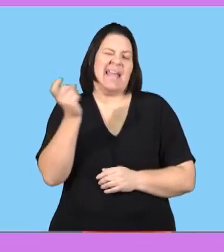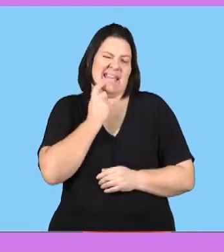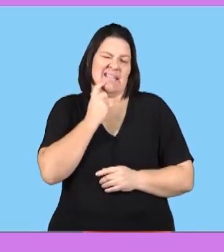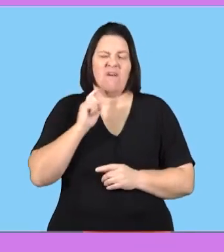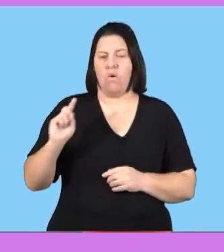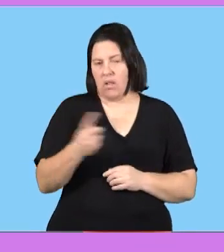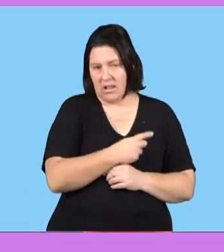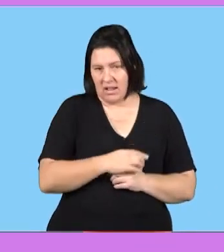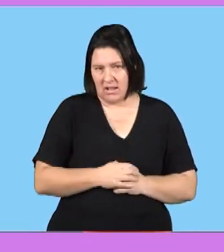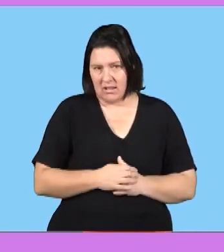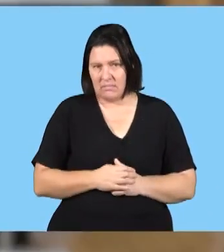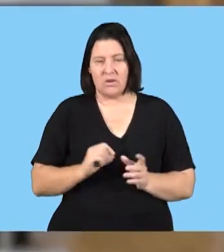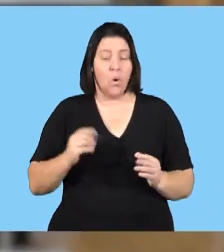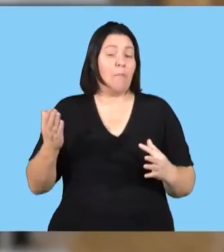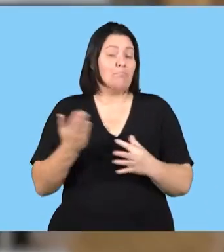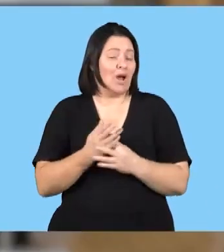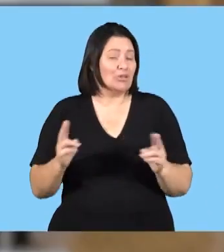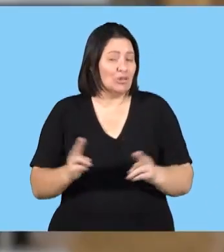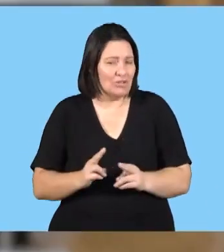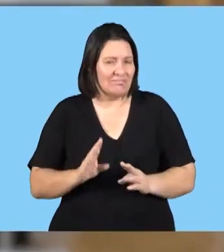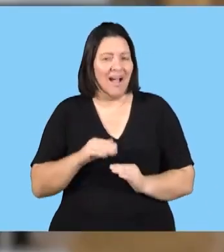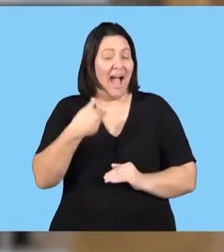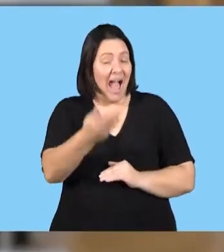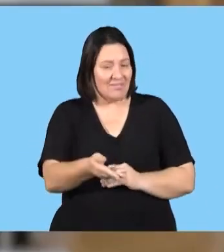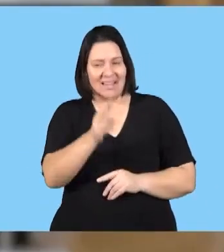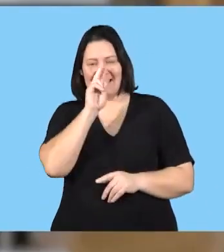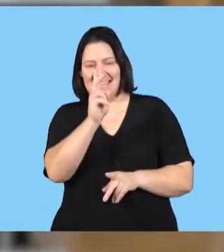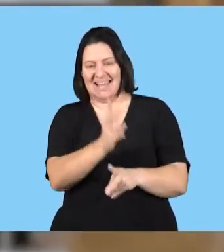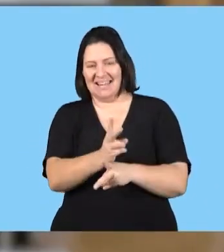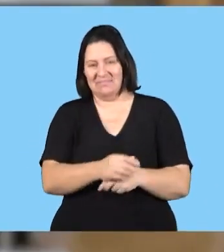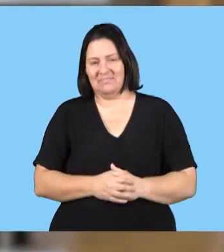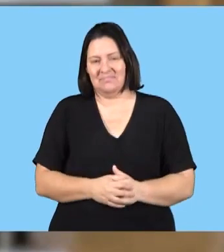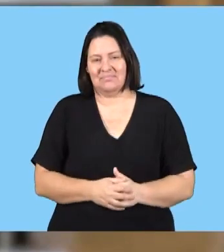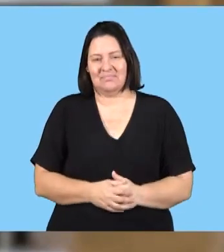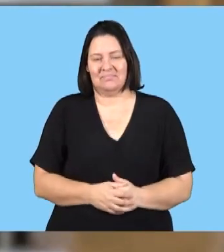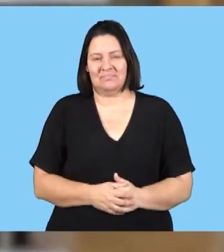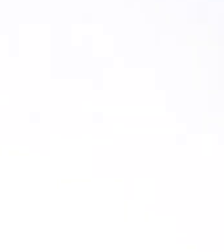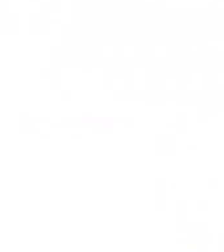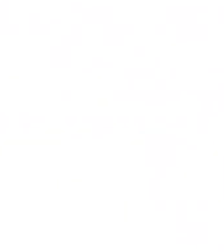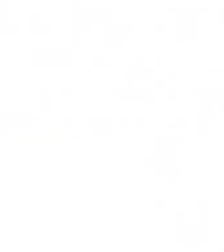easiest of them all. Can we have a short break? I will see you right after the break.